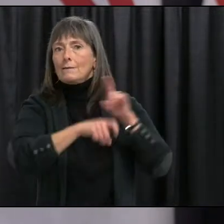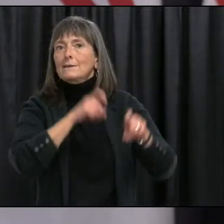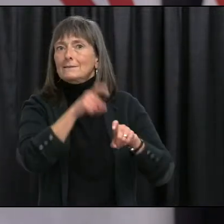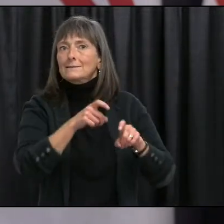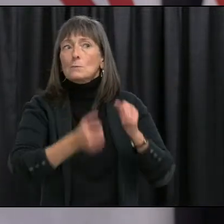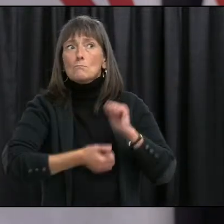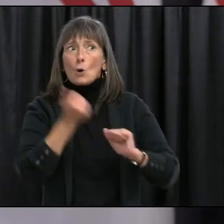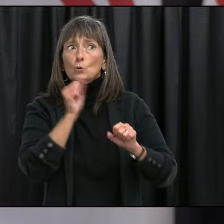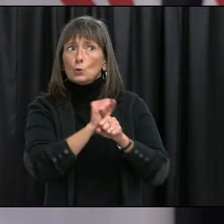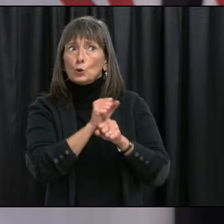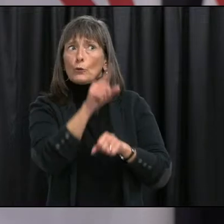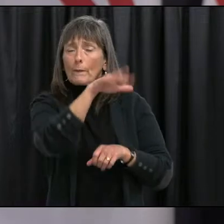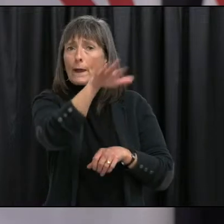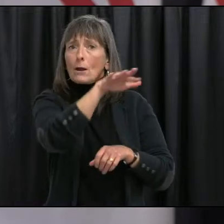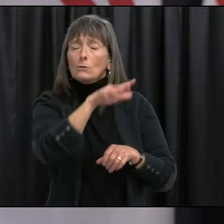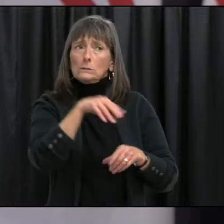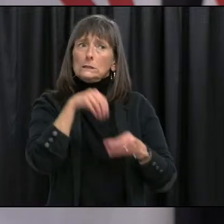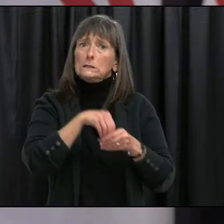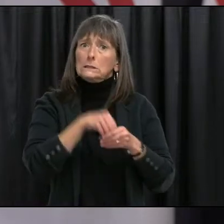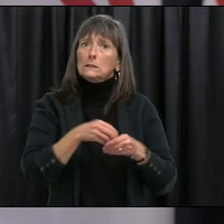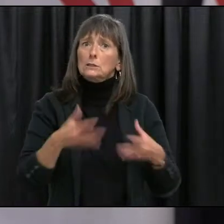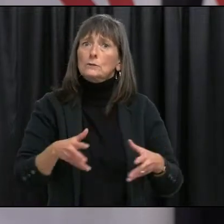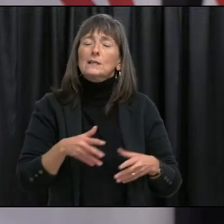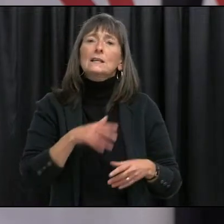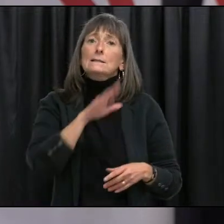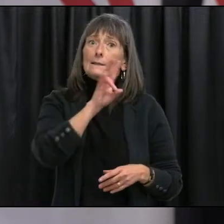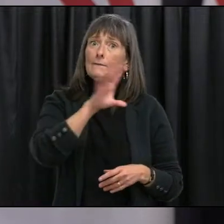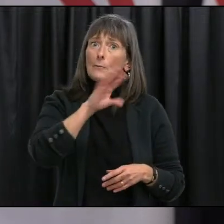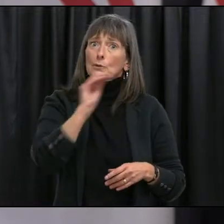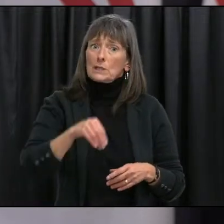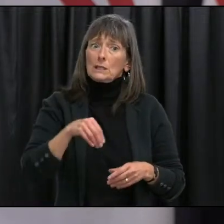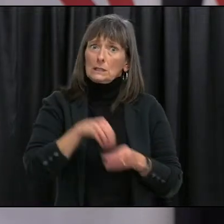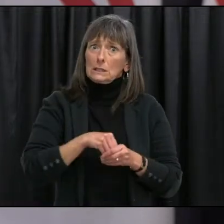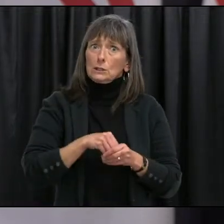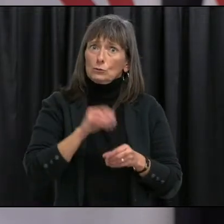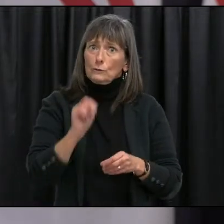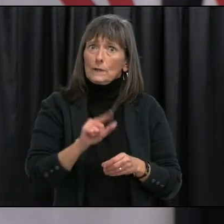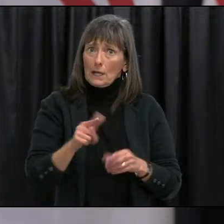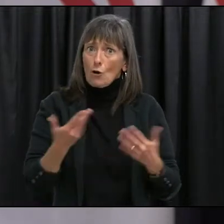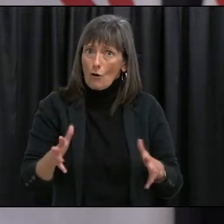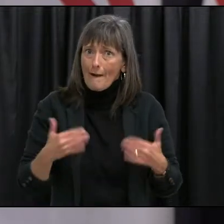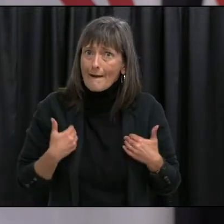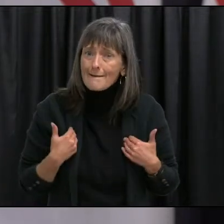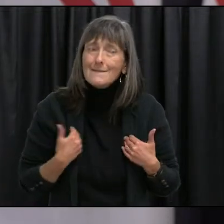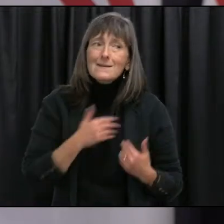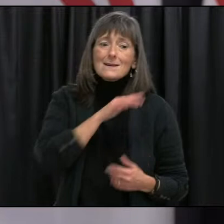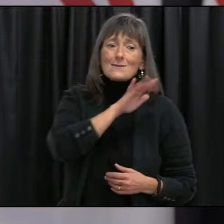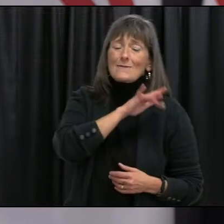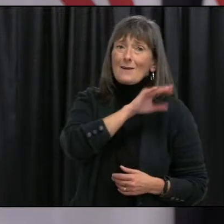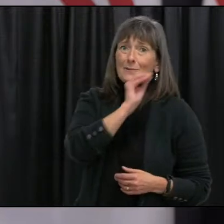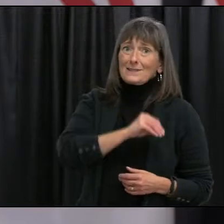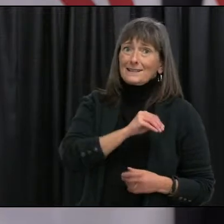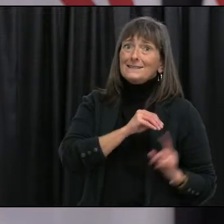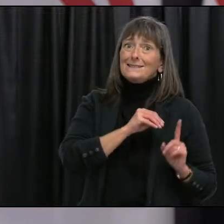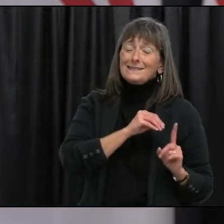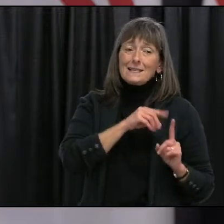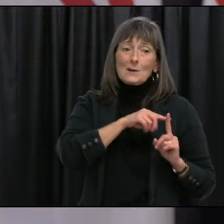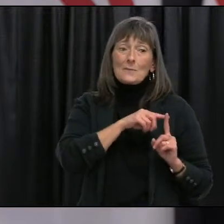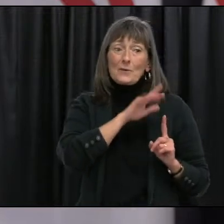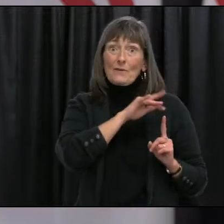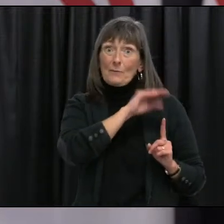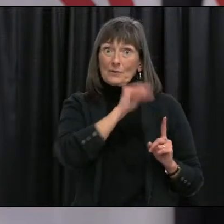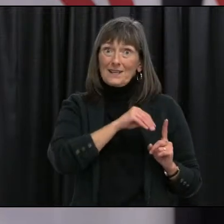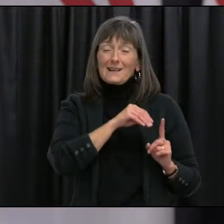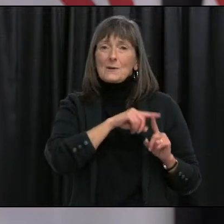and Labrador. And of the remaining 25%, anything from 12 to 20% come from